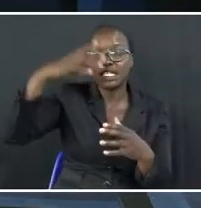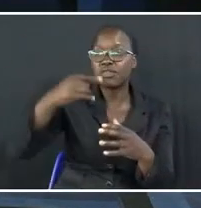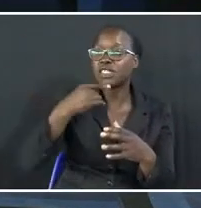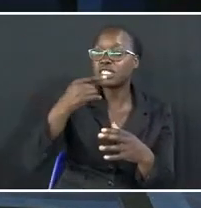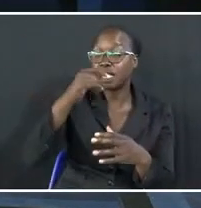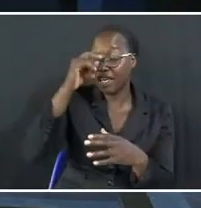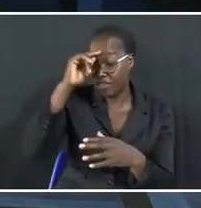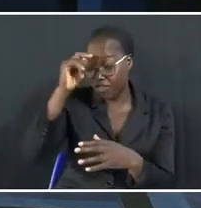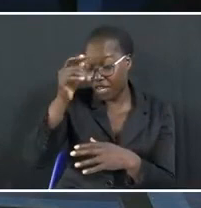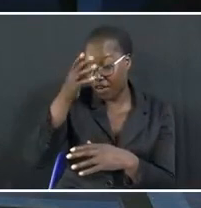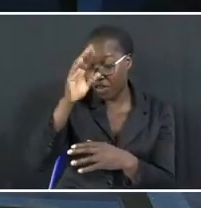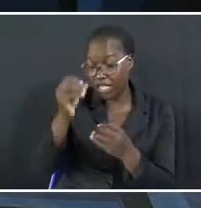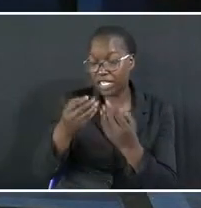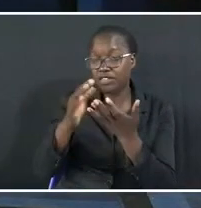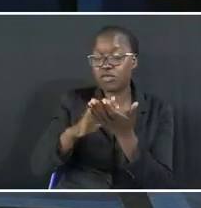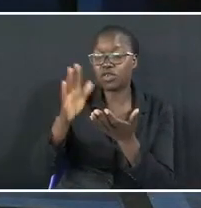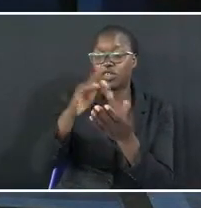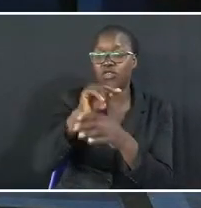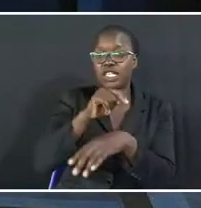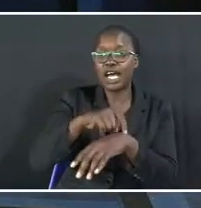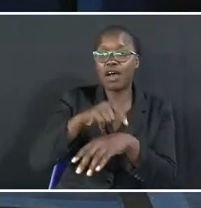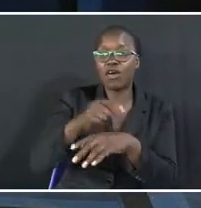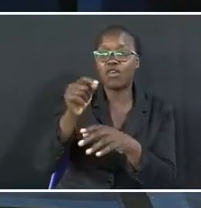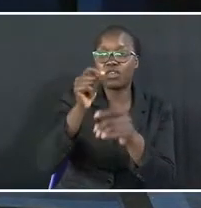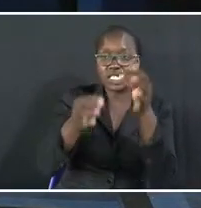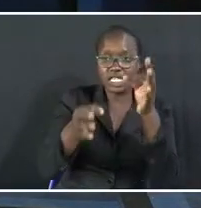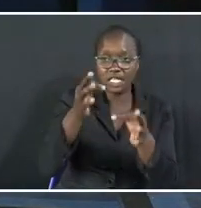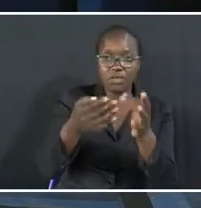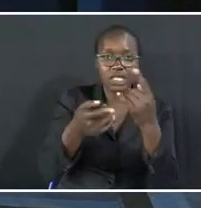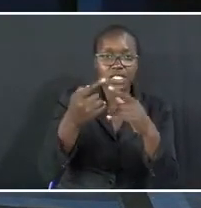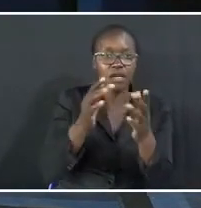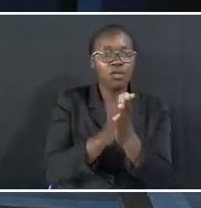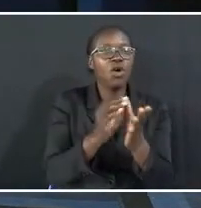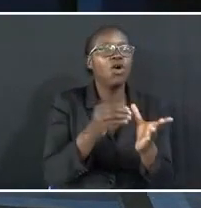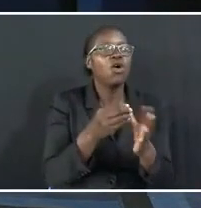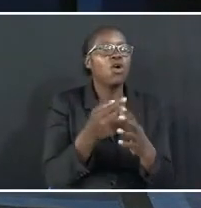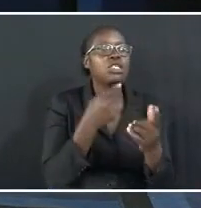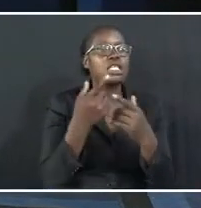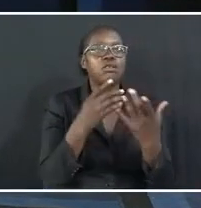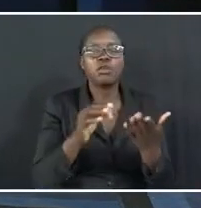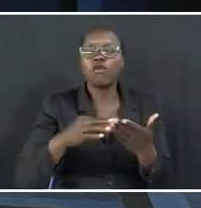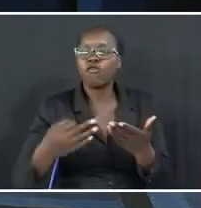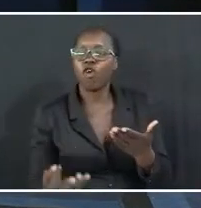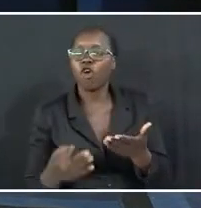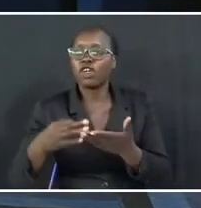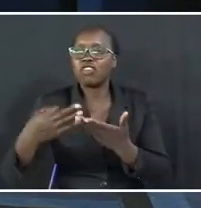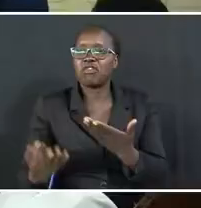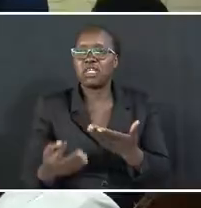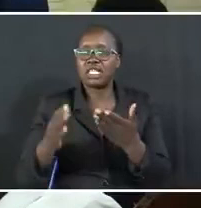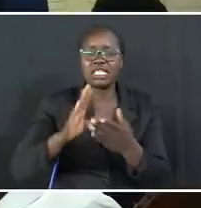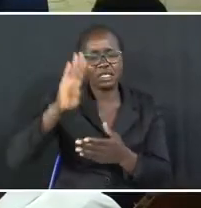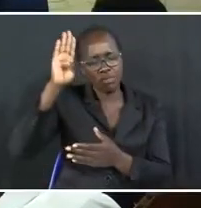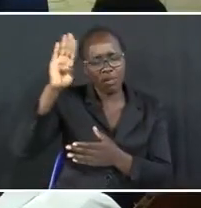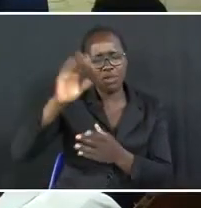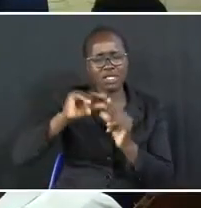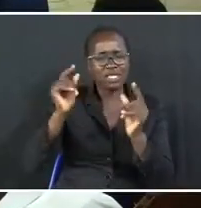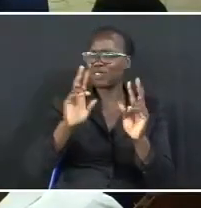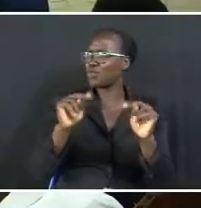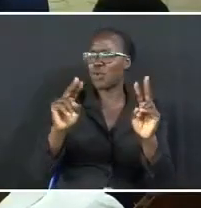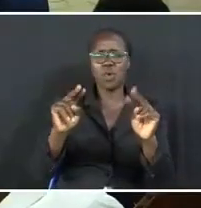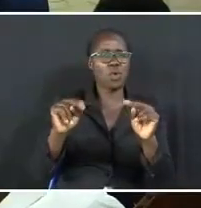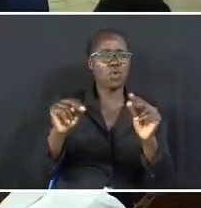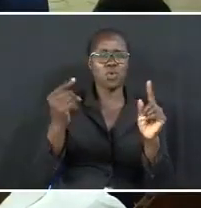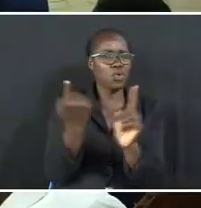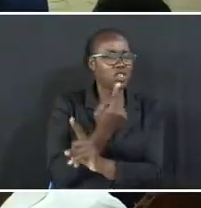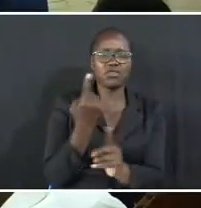says, fear God and give Him glory, for the hour of judgment has come. Or telling people that fallen is Babylon on the great. It's not a matter of